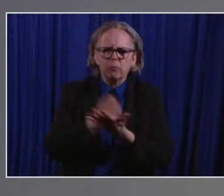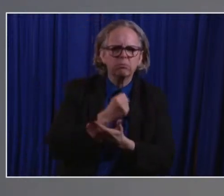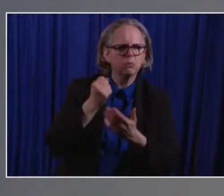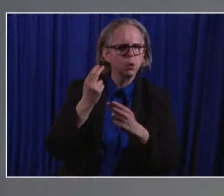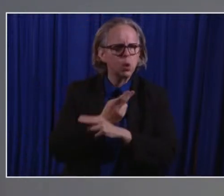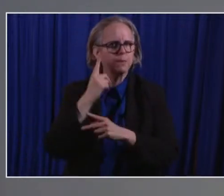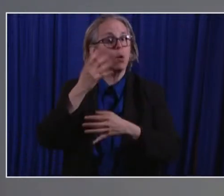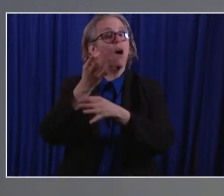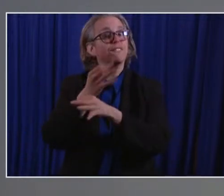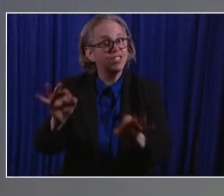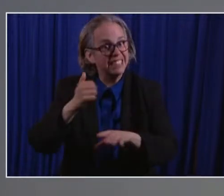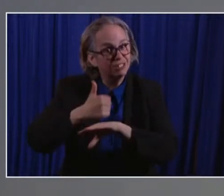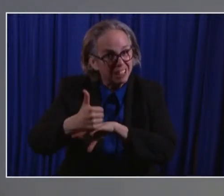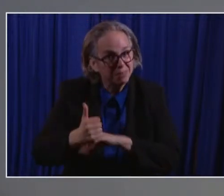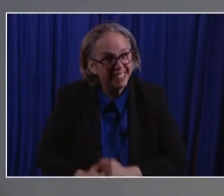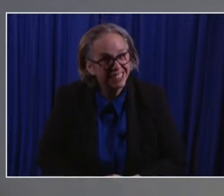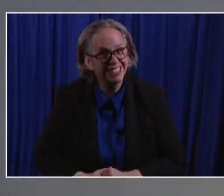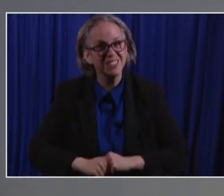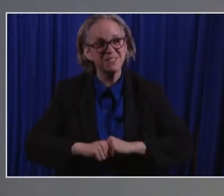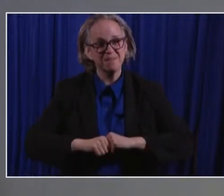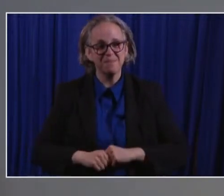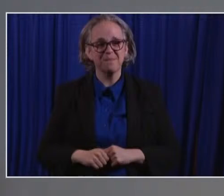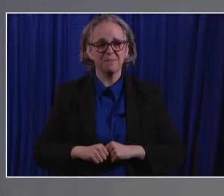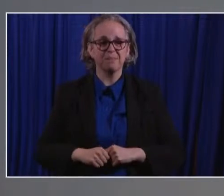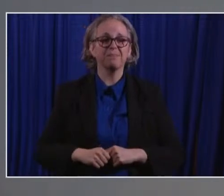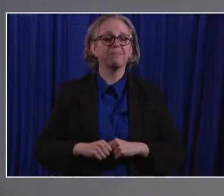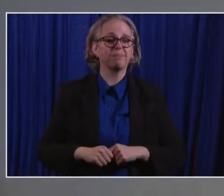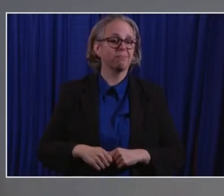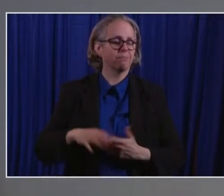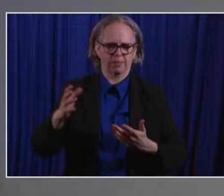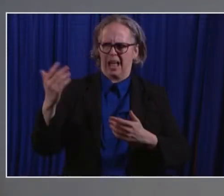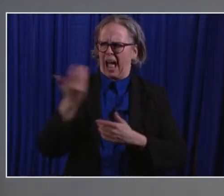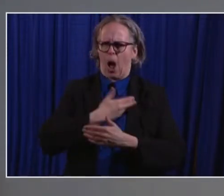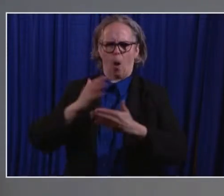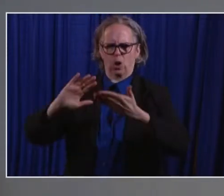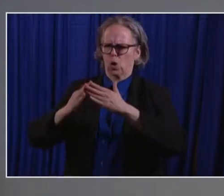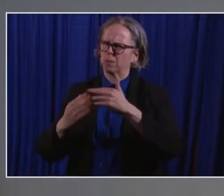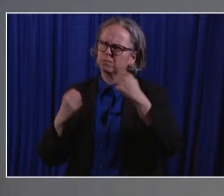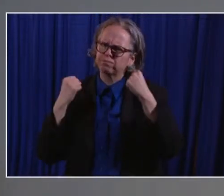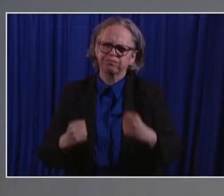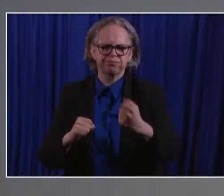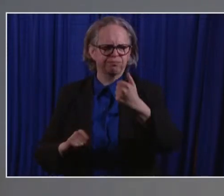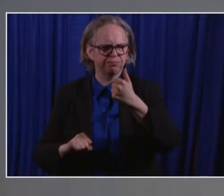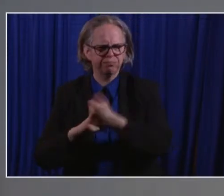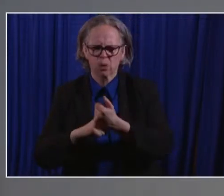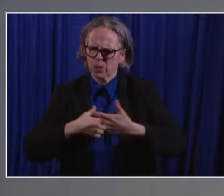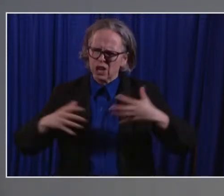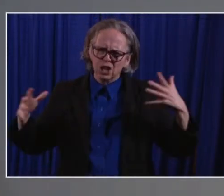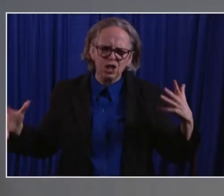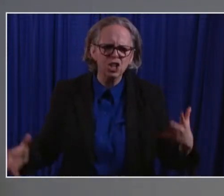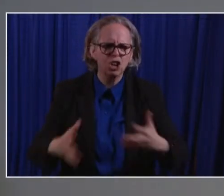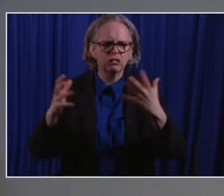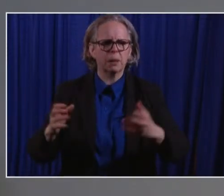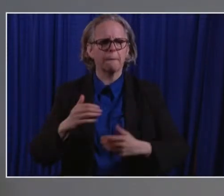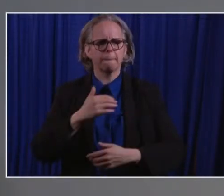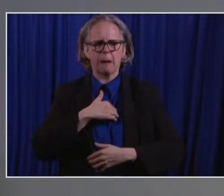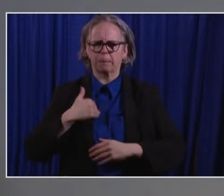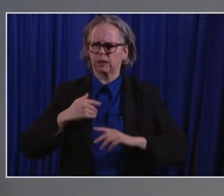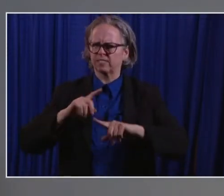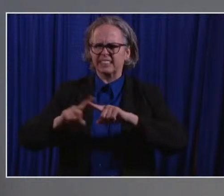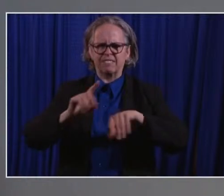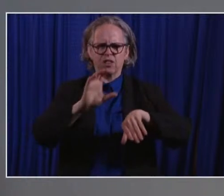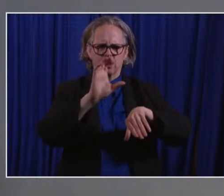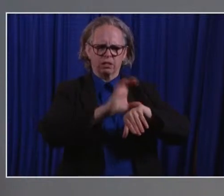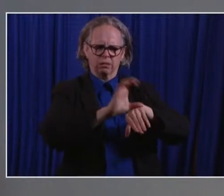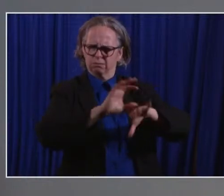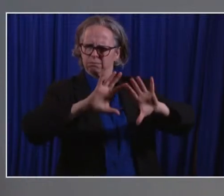from the foundation community to urge congregations to come to Wolstein to be vaccinated, and the importance of protecting their congregations and